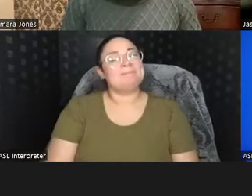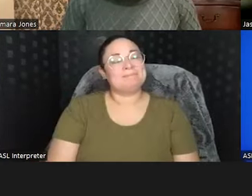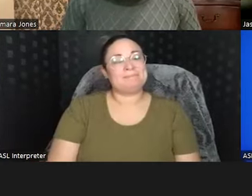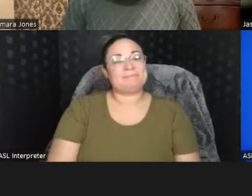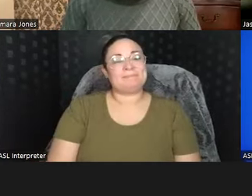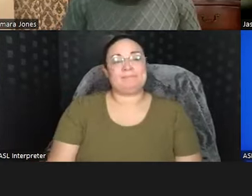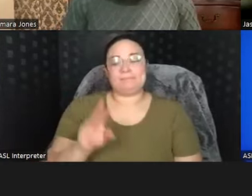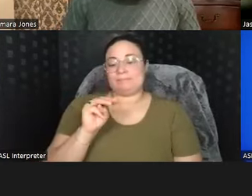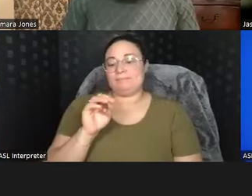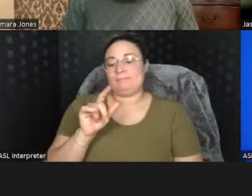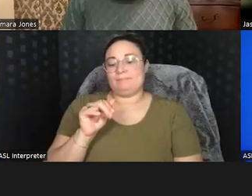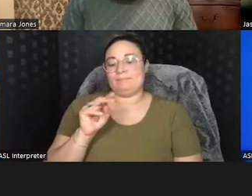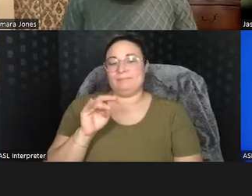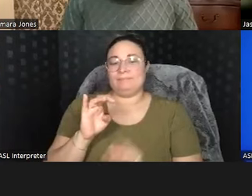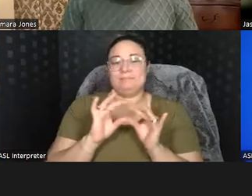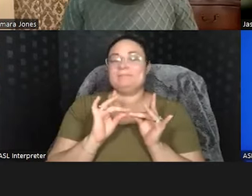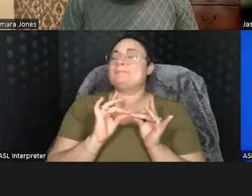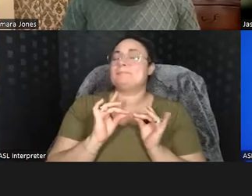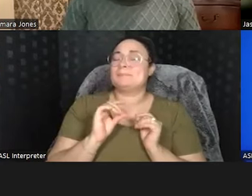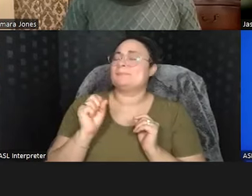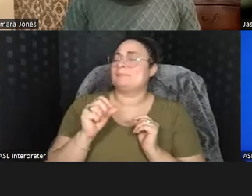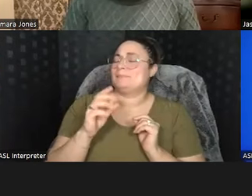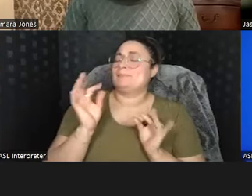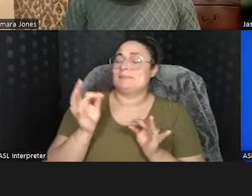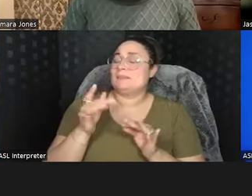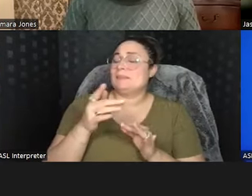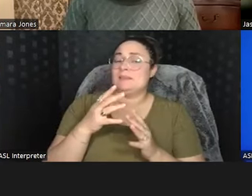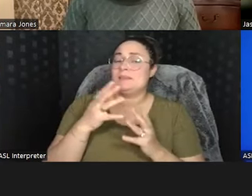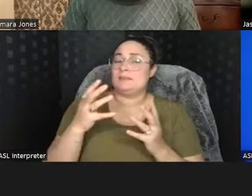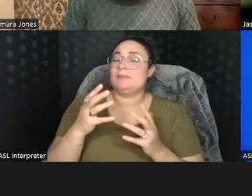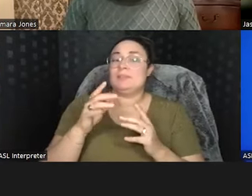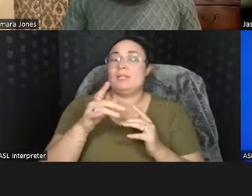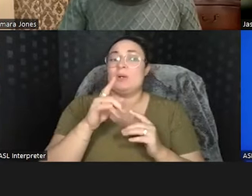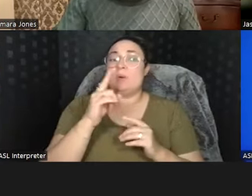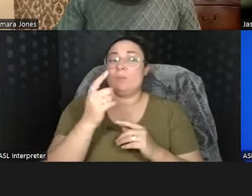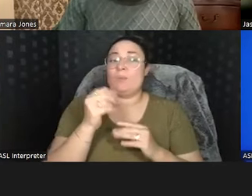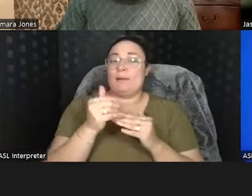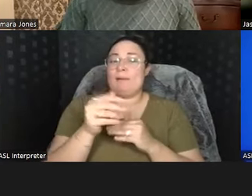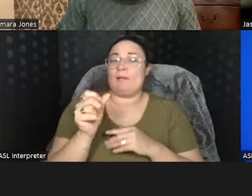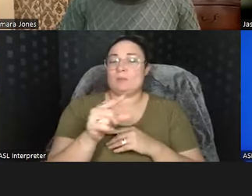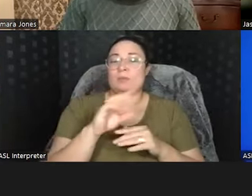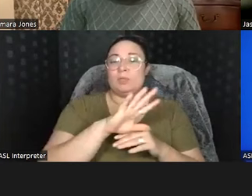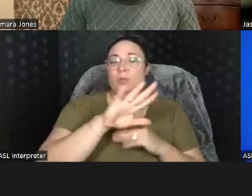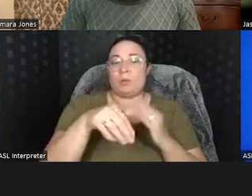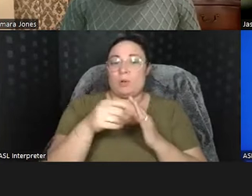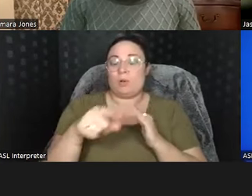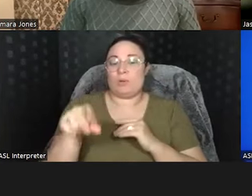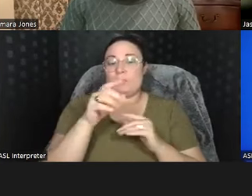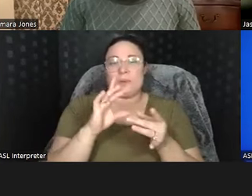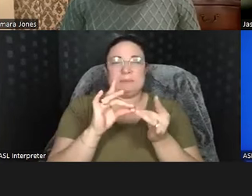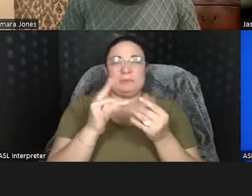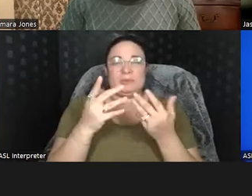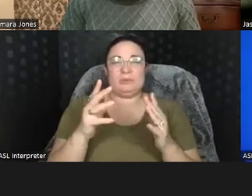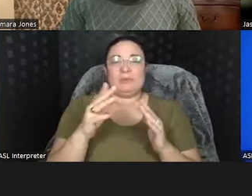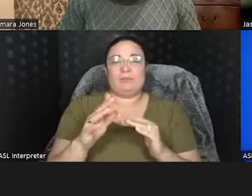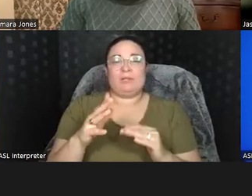Absolutely. Thank you all so much. And you know, this next question touches on something you've all mentioned already, which is the power